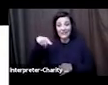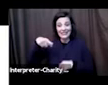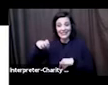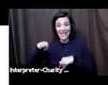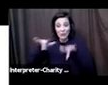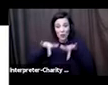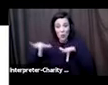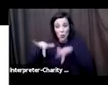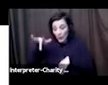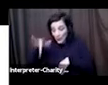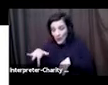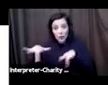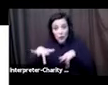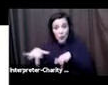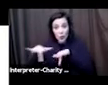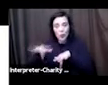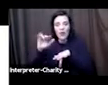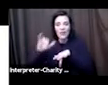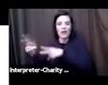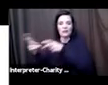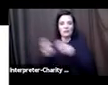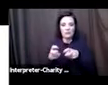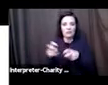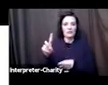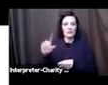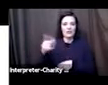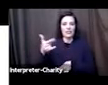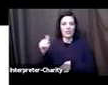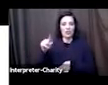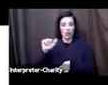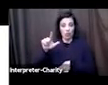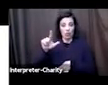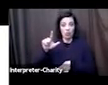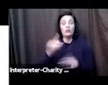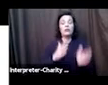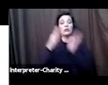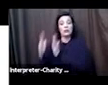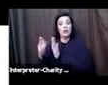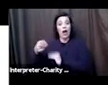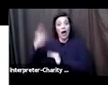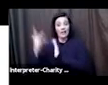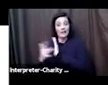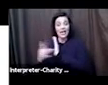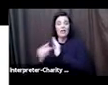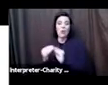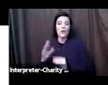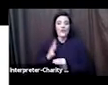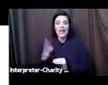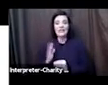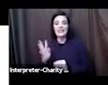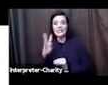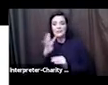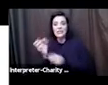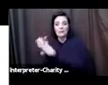And so that's kind of digitized onto the device itself. And then the high-tech devices are the fancy speech generating devices.